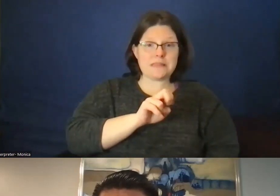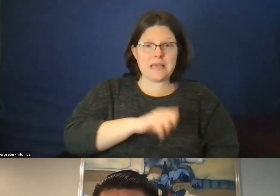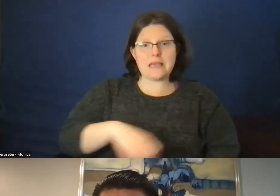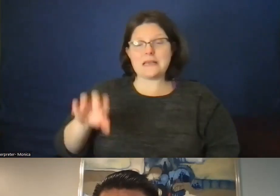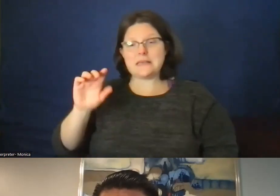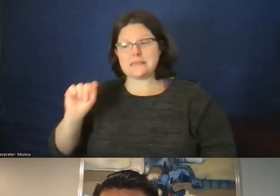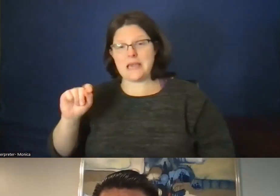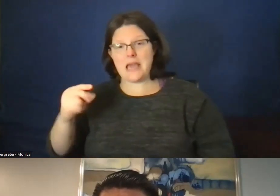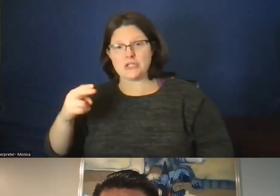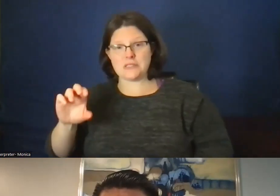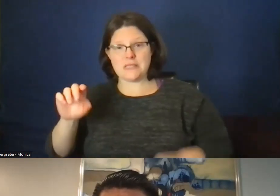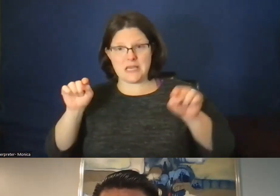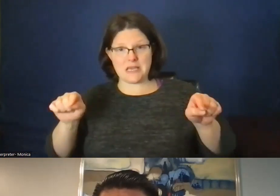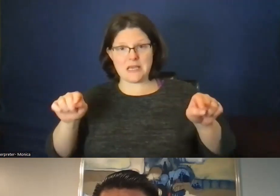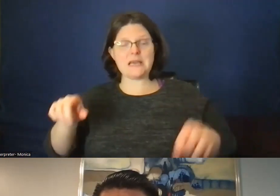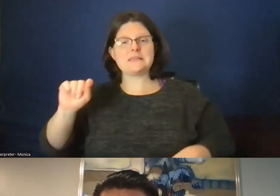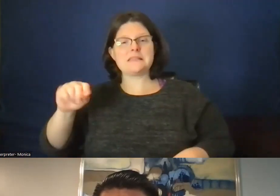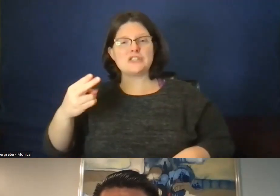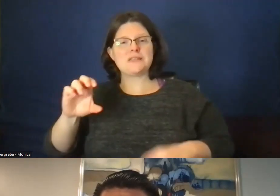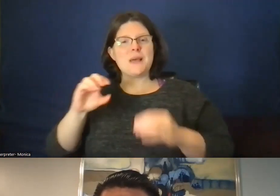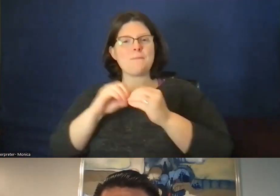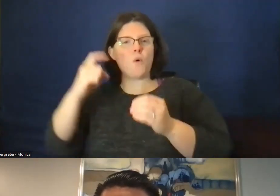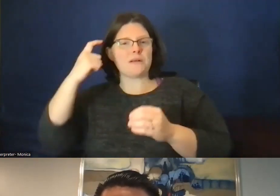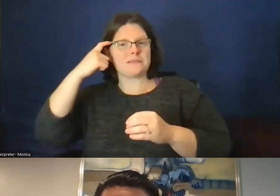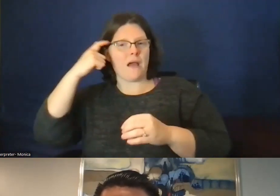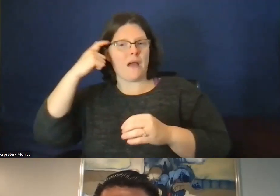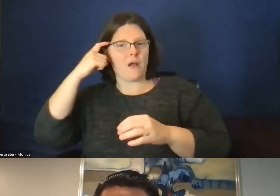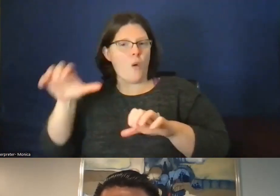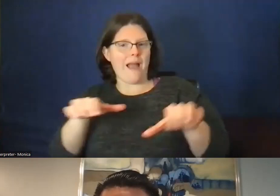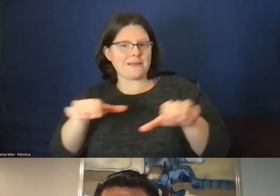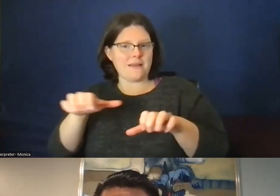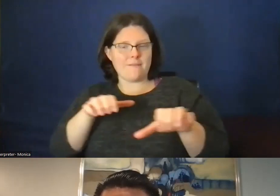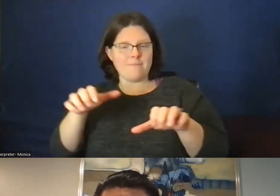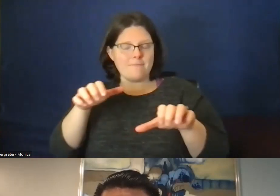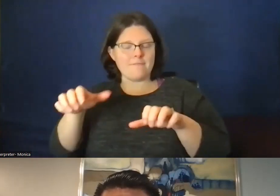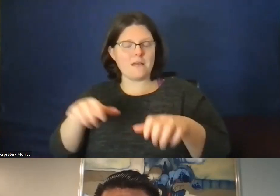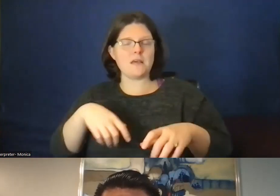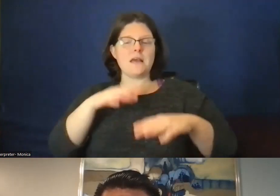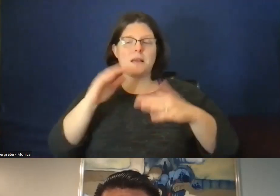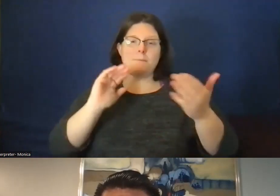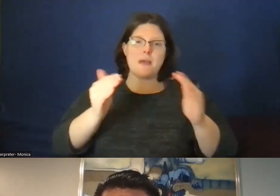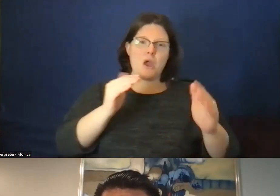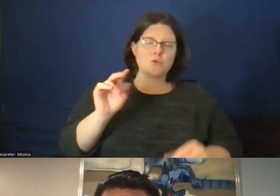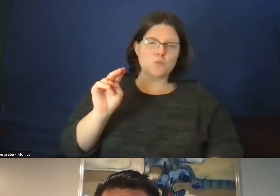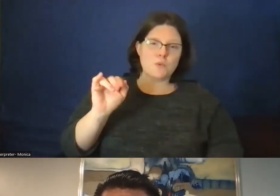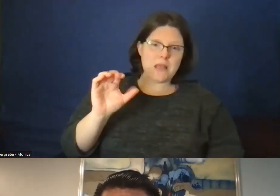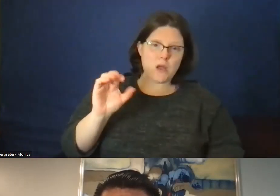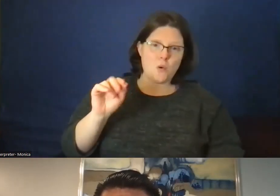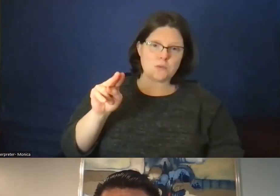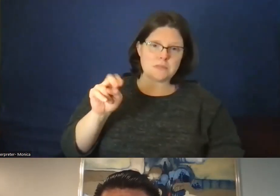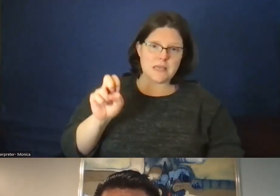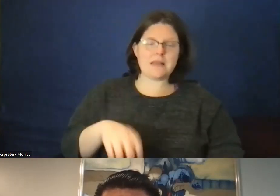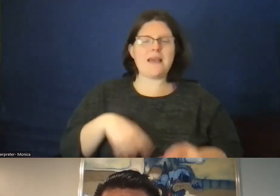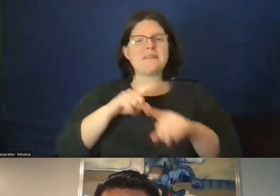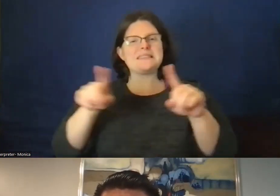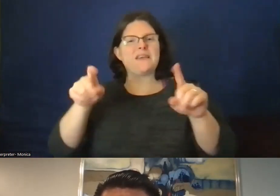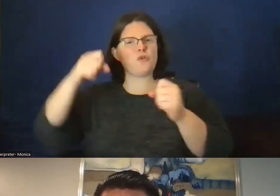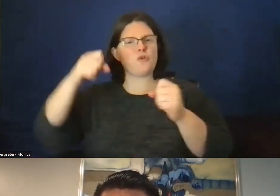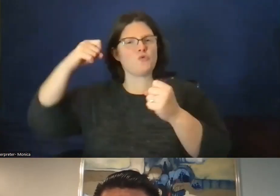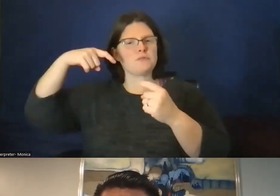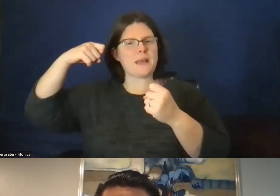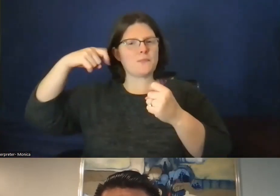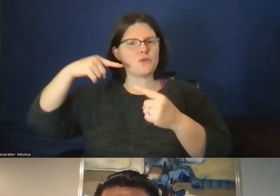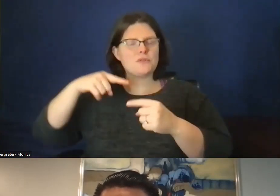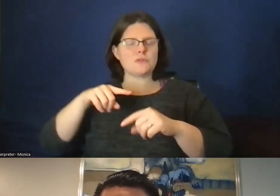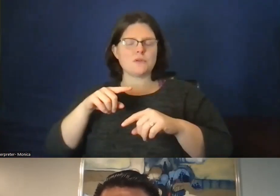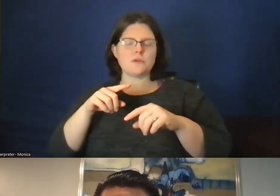And THC is more psychoactive than nicotine, but different receptors, different damage.